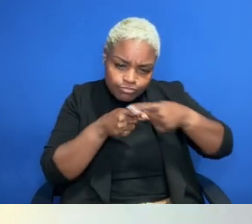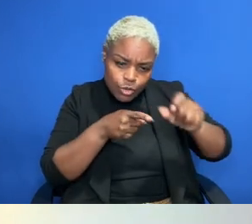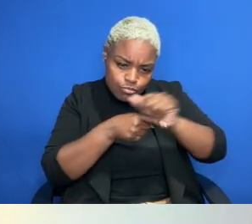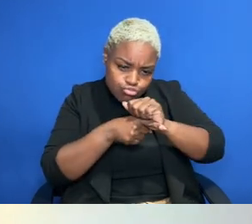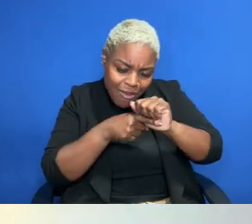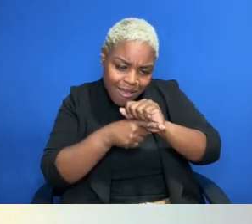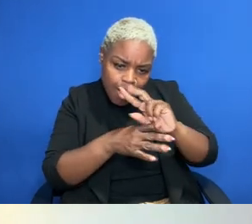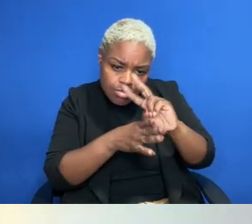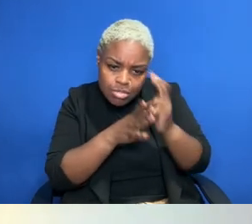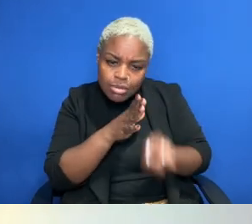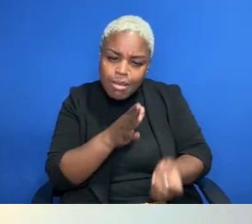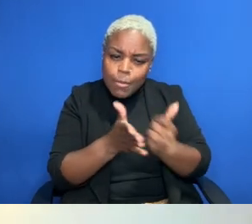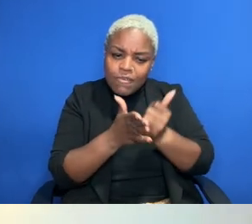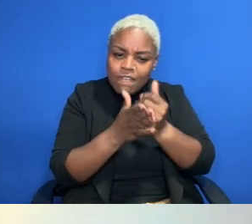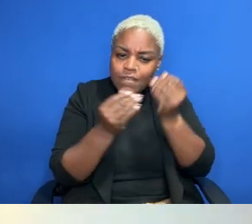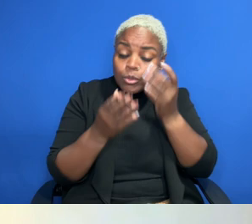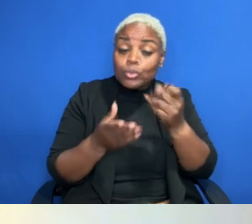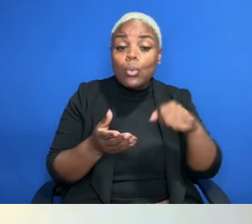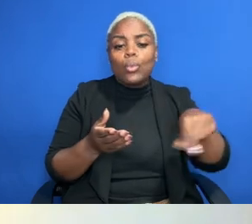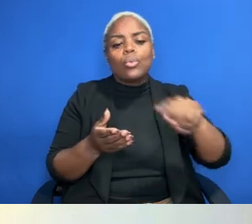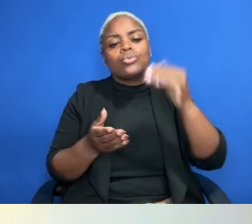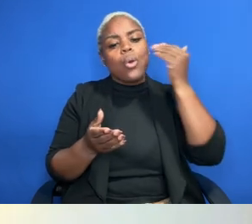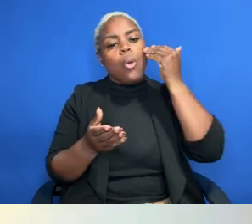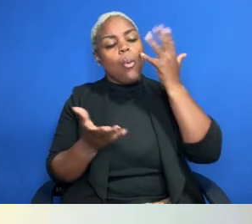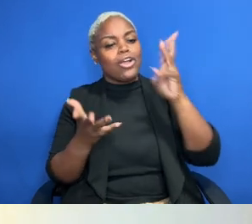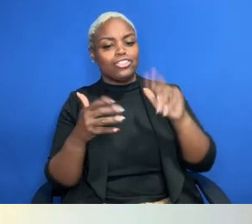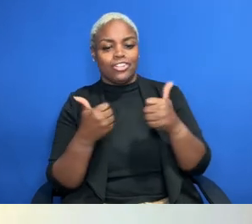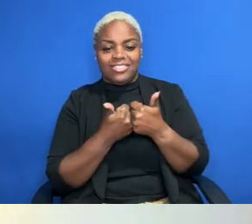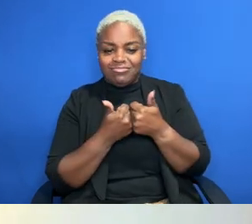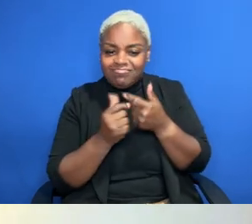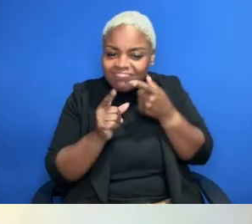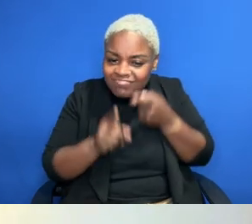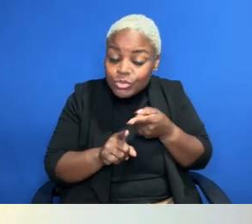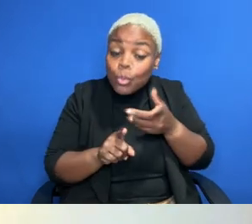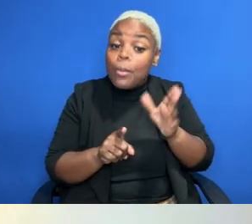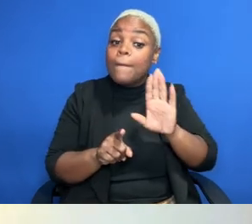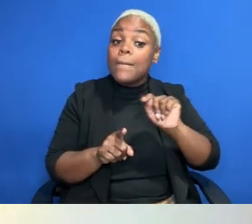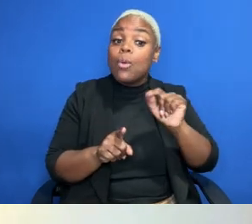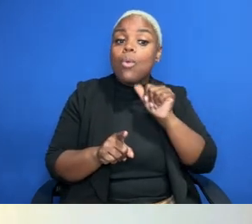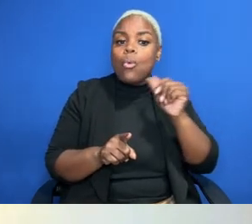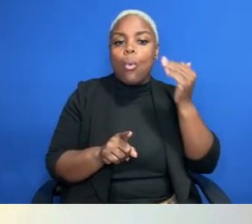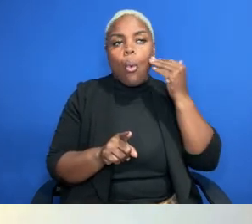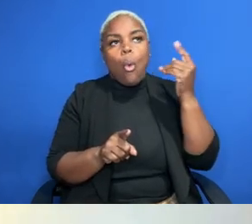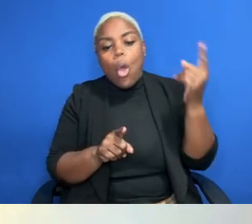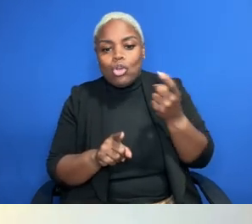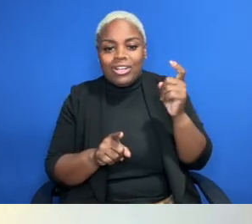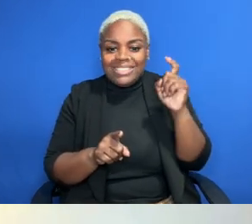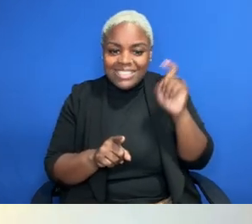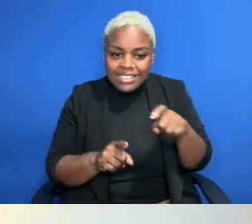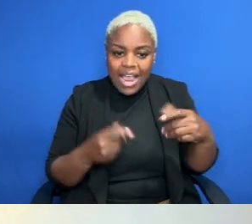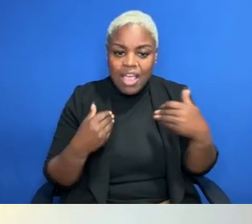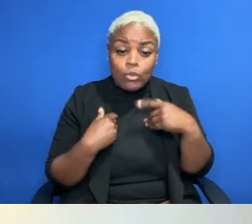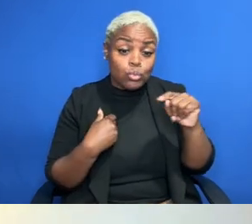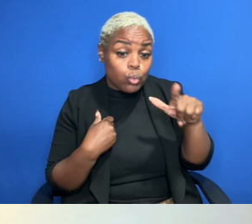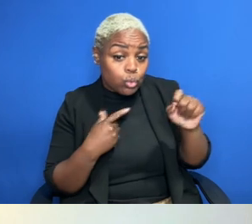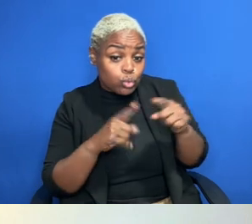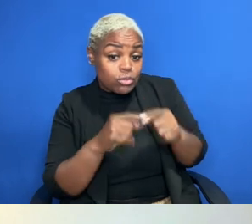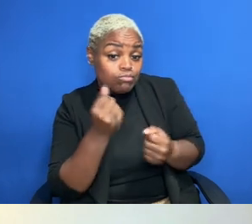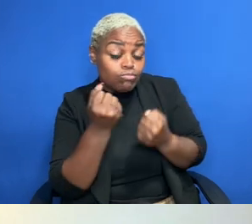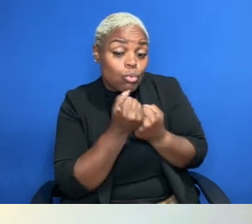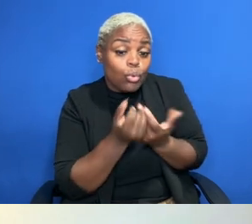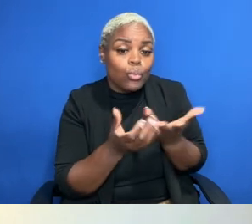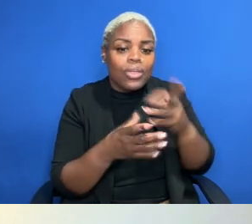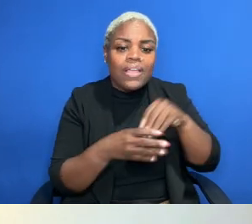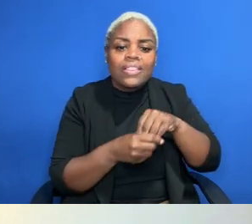for practical, helpful information. That, you know, they know what the challenges are, but they don't always necessarily have the